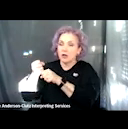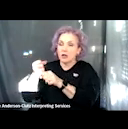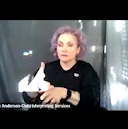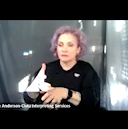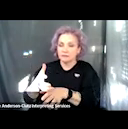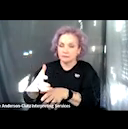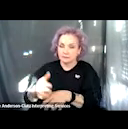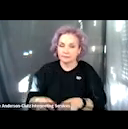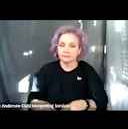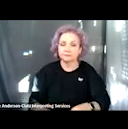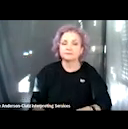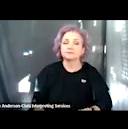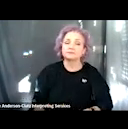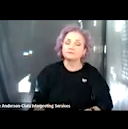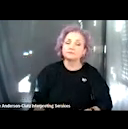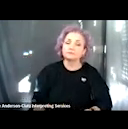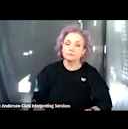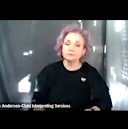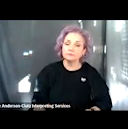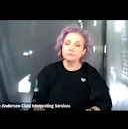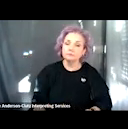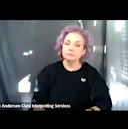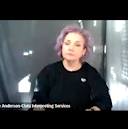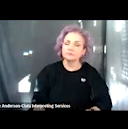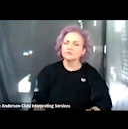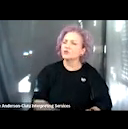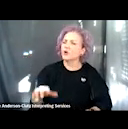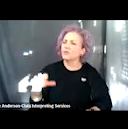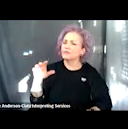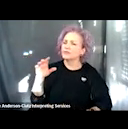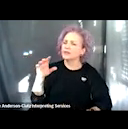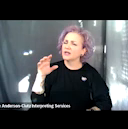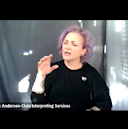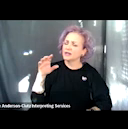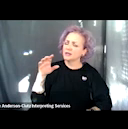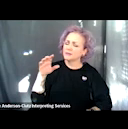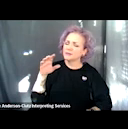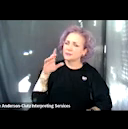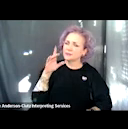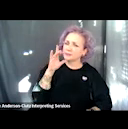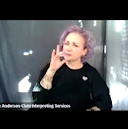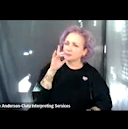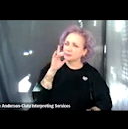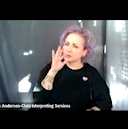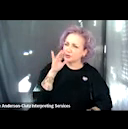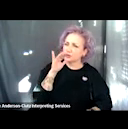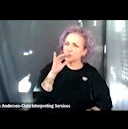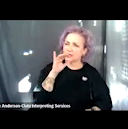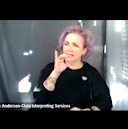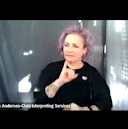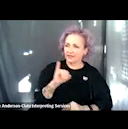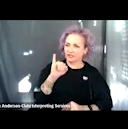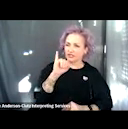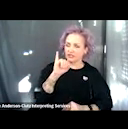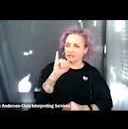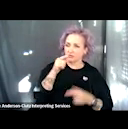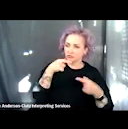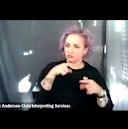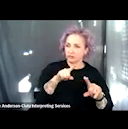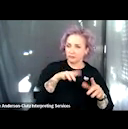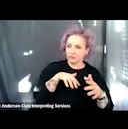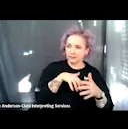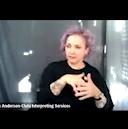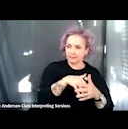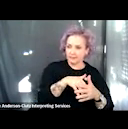that? So whenever we talk about maternal infection during pregnancy, whenever we talk about the effects of any